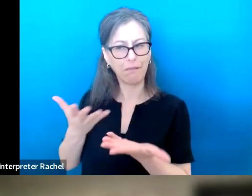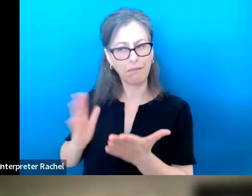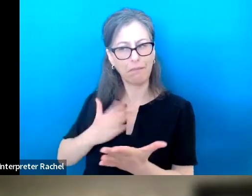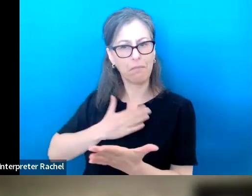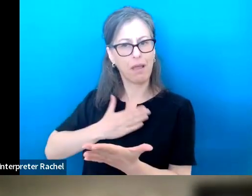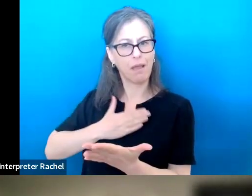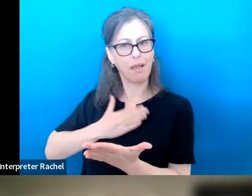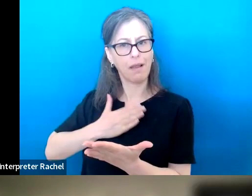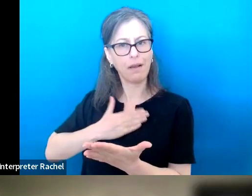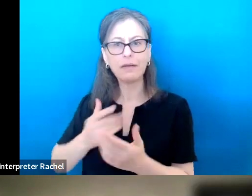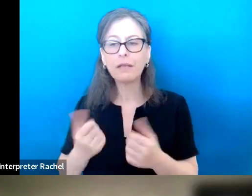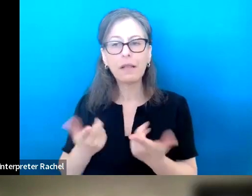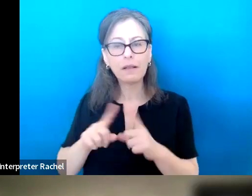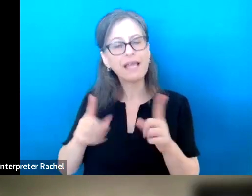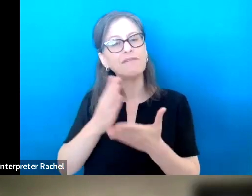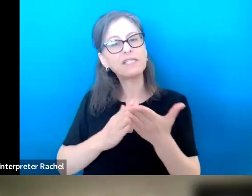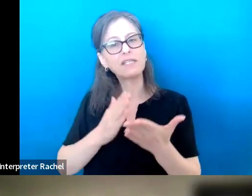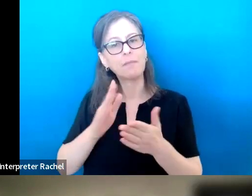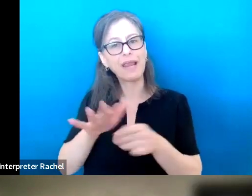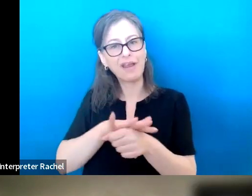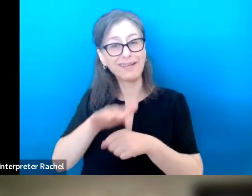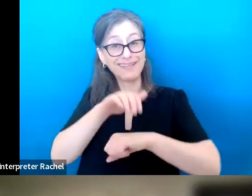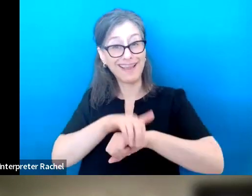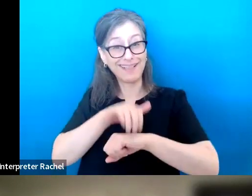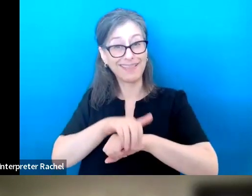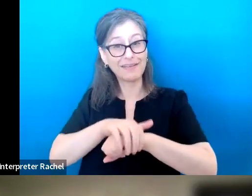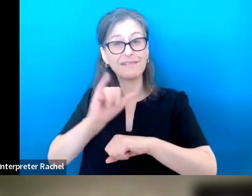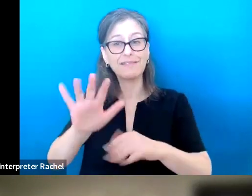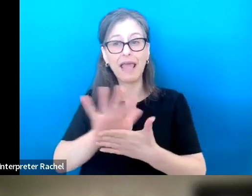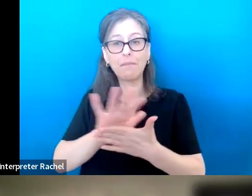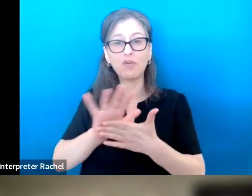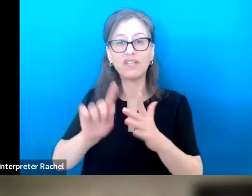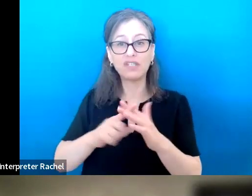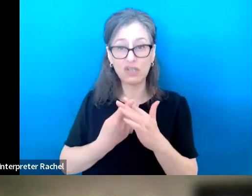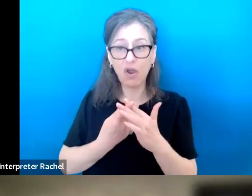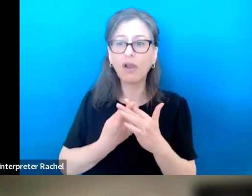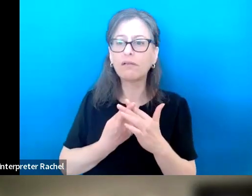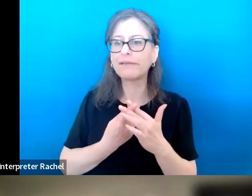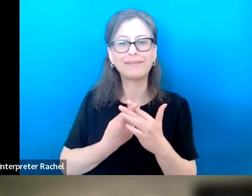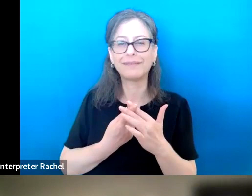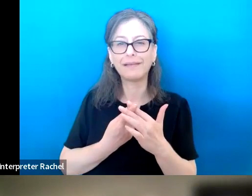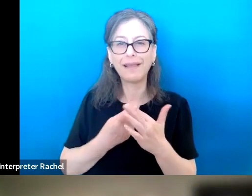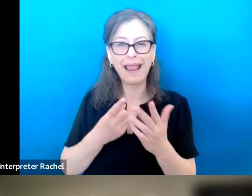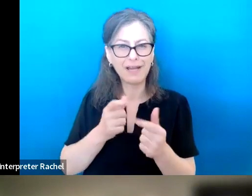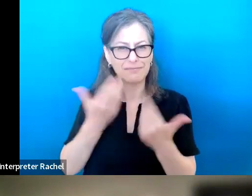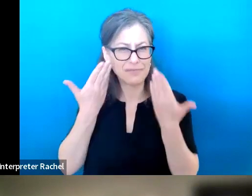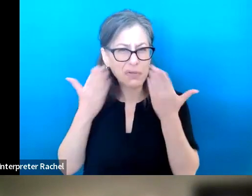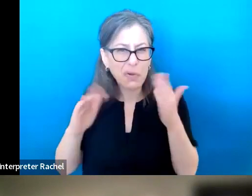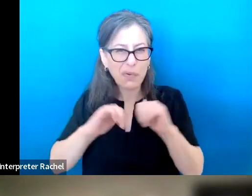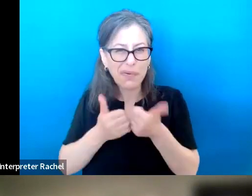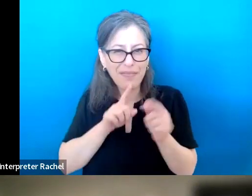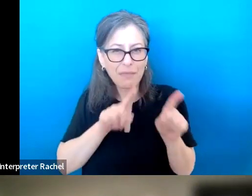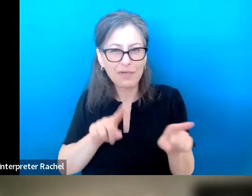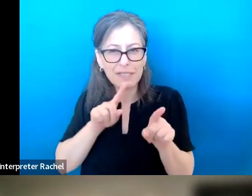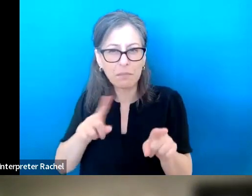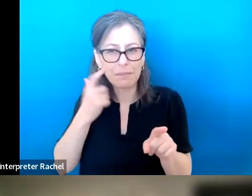There are certain parts of England that the movie starts off and you don't quite know how they're responding, because